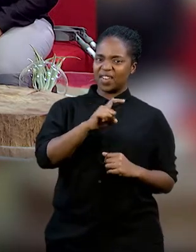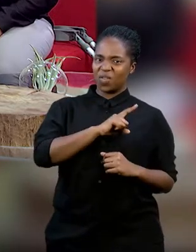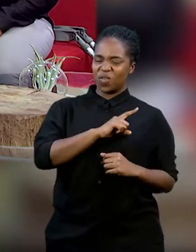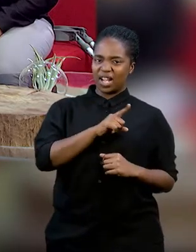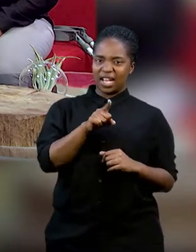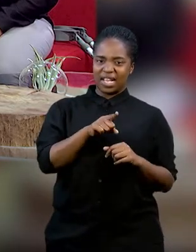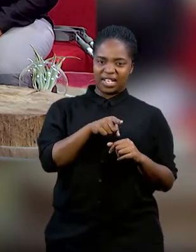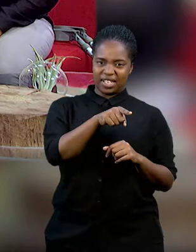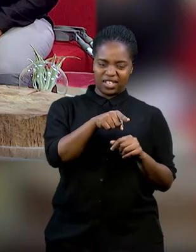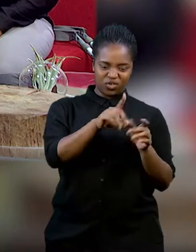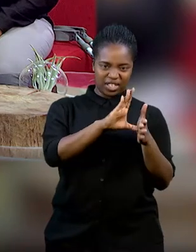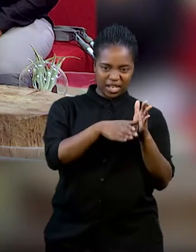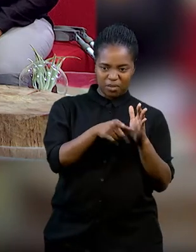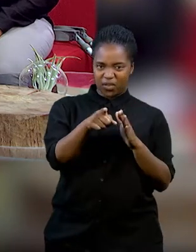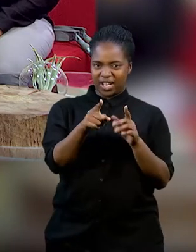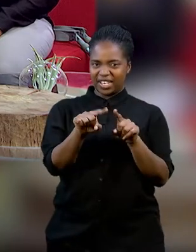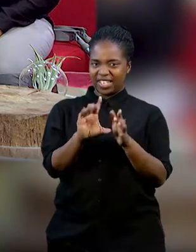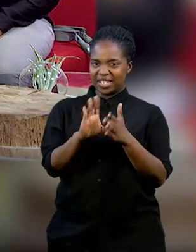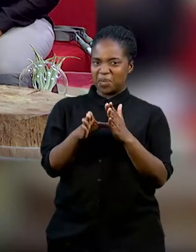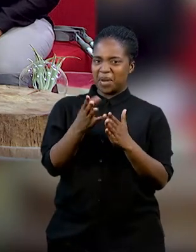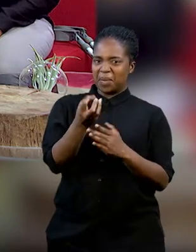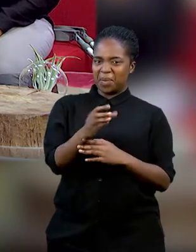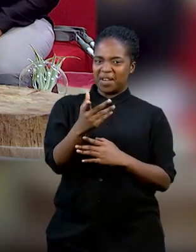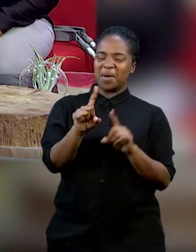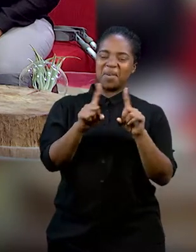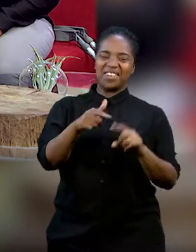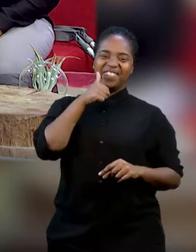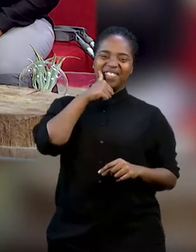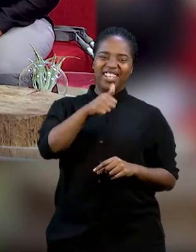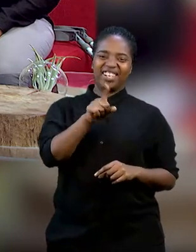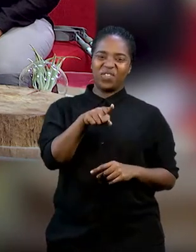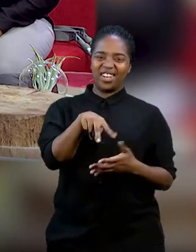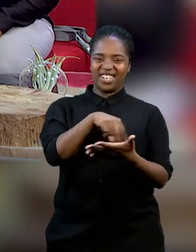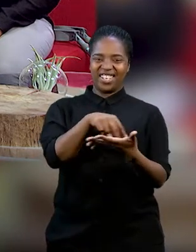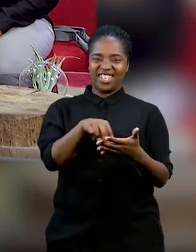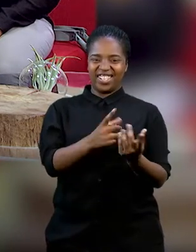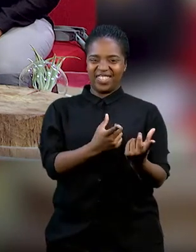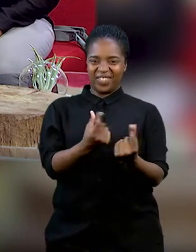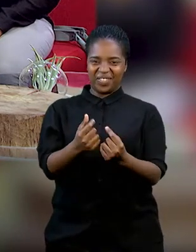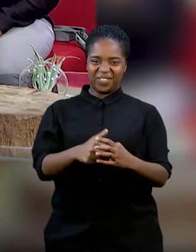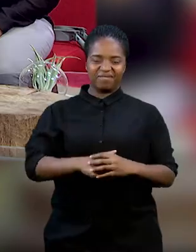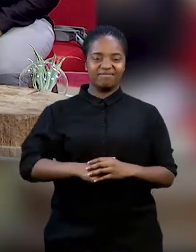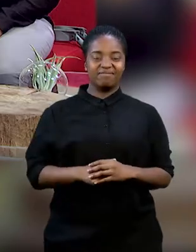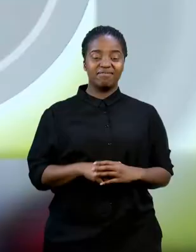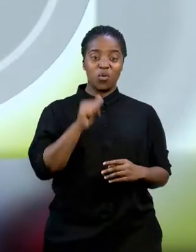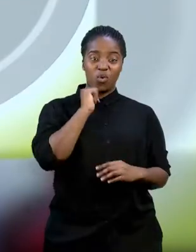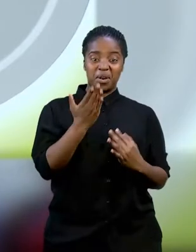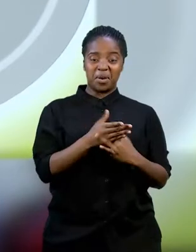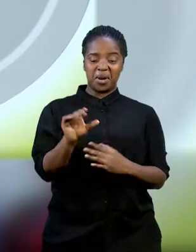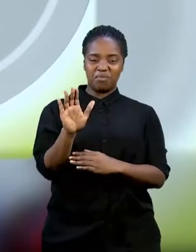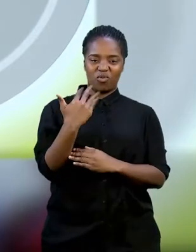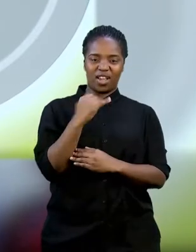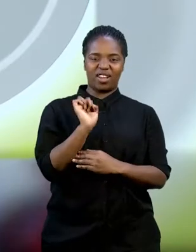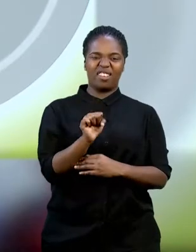tsela tse sa tshwaneng ke batho ba sa tshwaneng e hlile ka nnete go tla ba monate staging ga o ntse o fela o ba makatsa ka mehla ena. Ga re